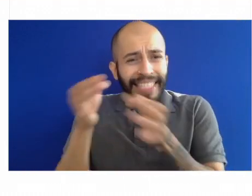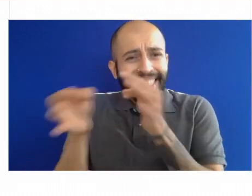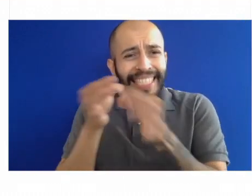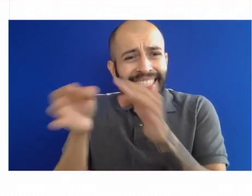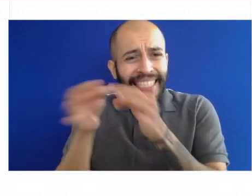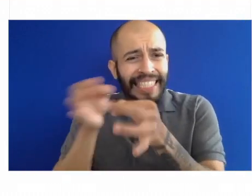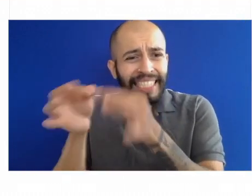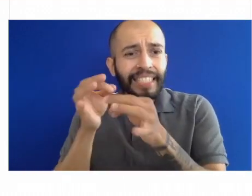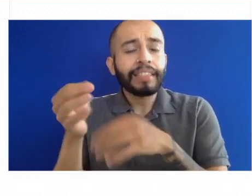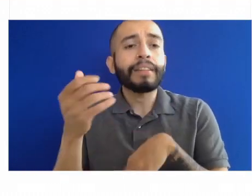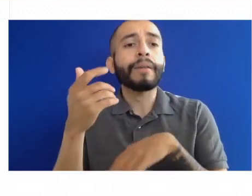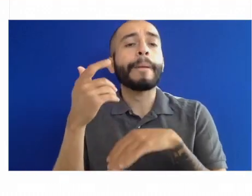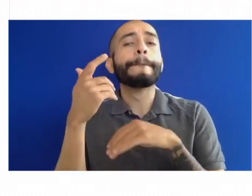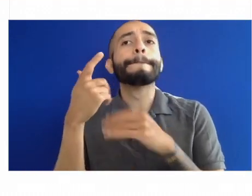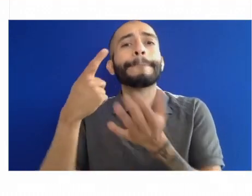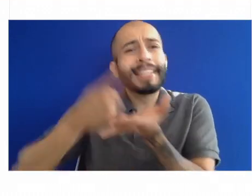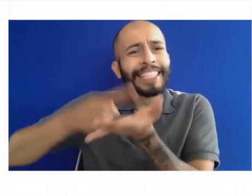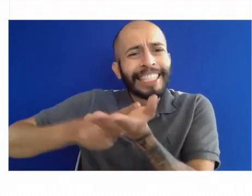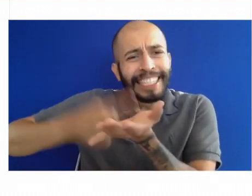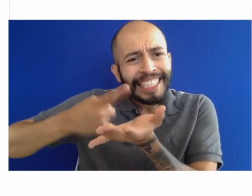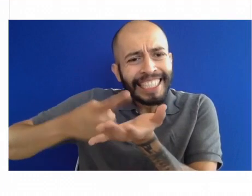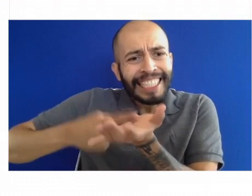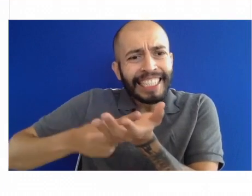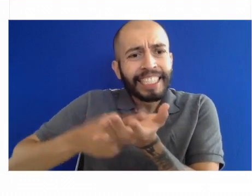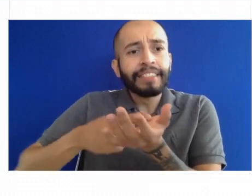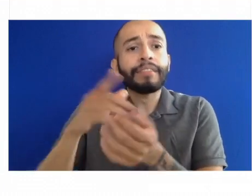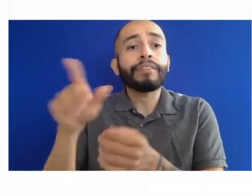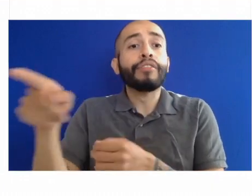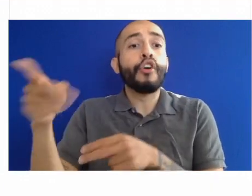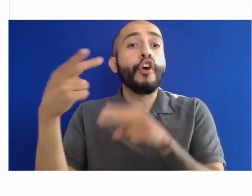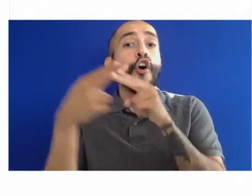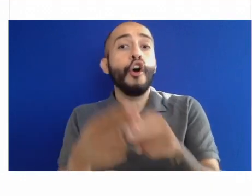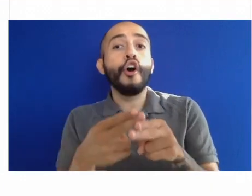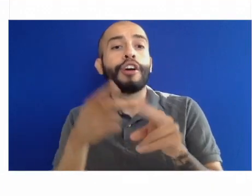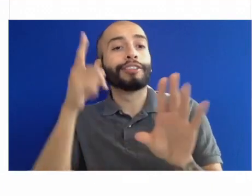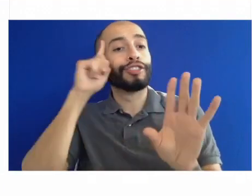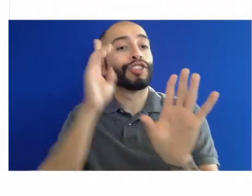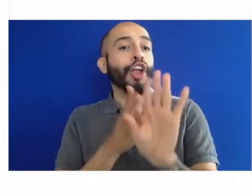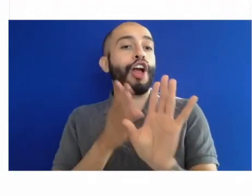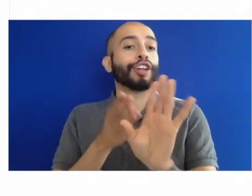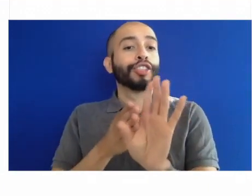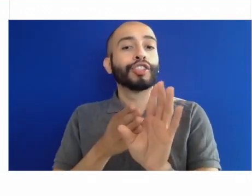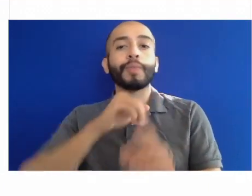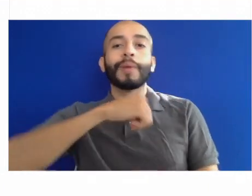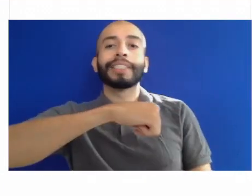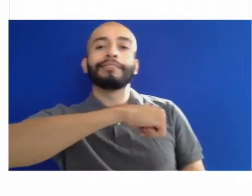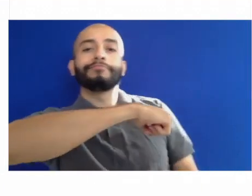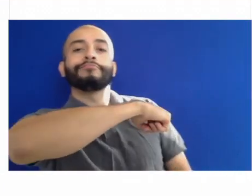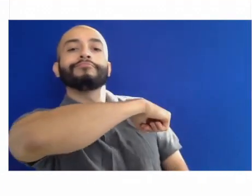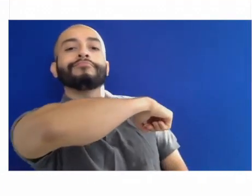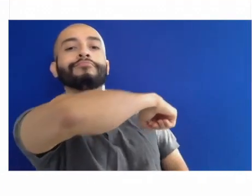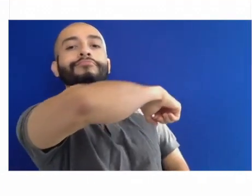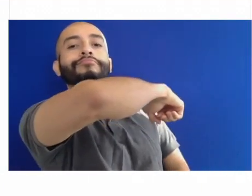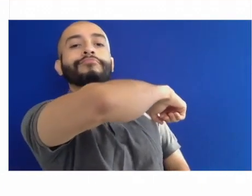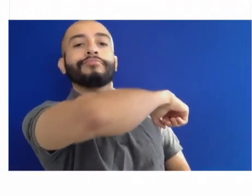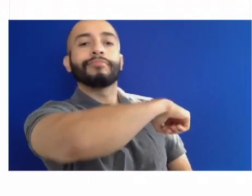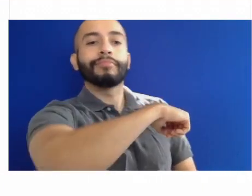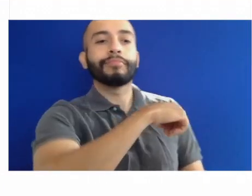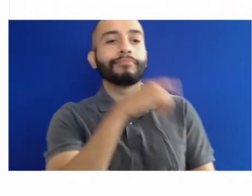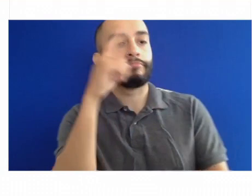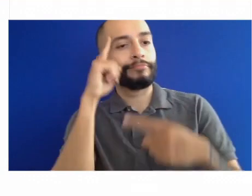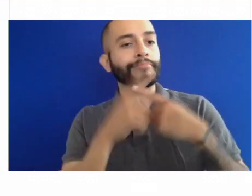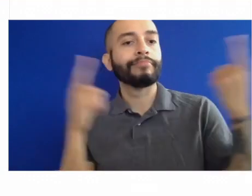psychological resistance against future manipulation attempts. That's quite a robust framework from social psychology. It's really old, from the 1960s, and